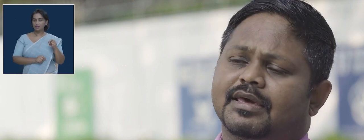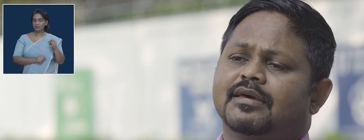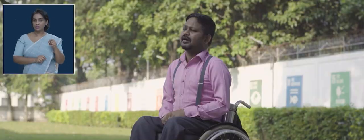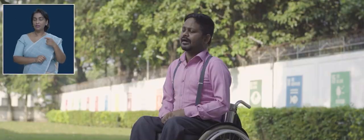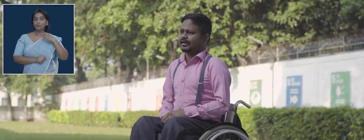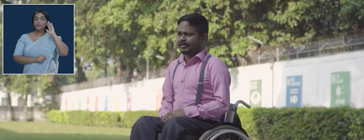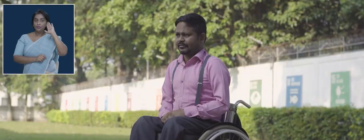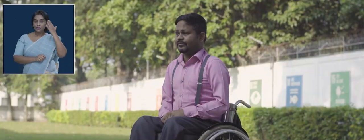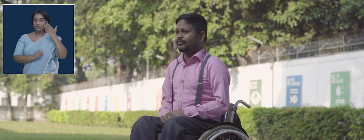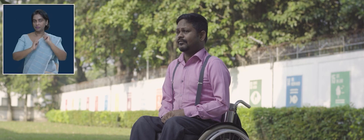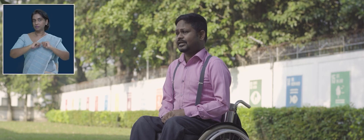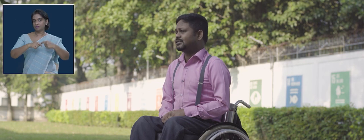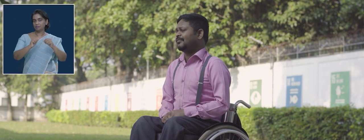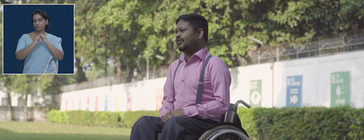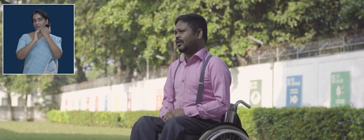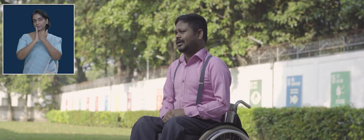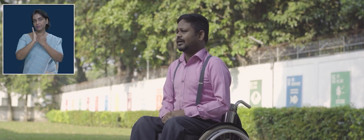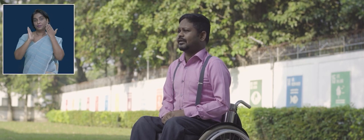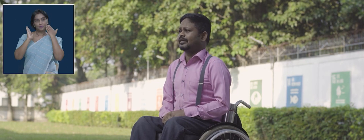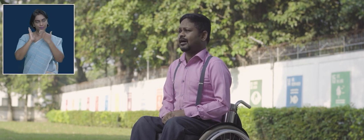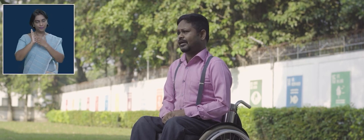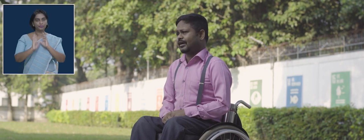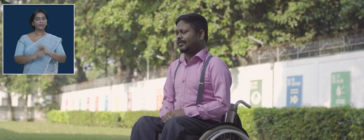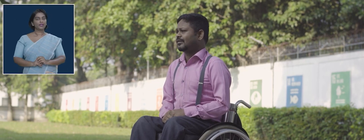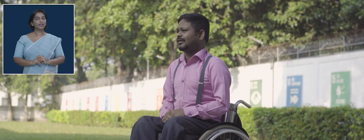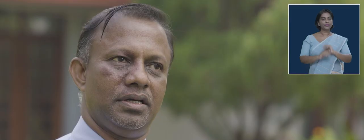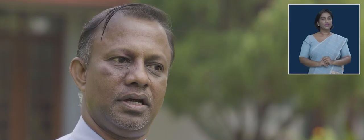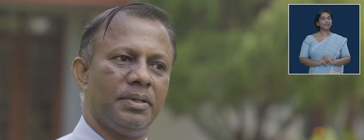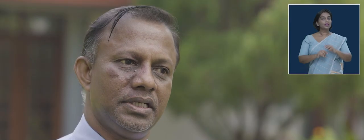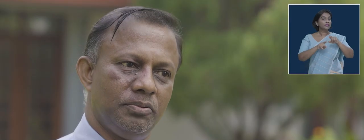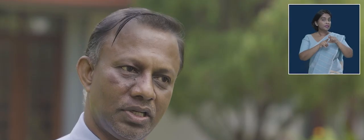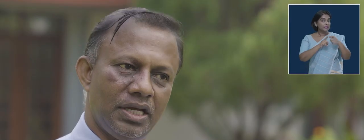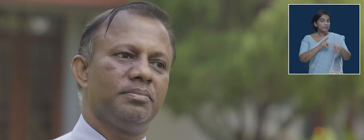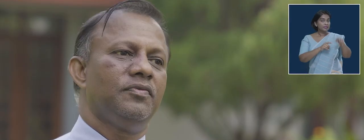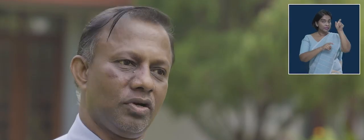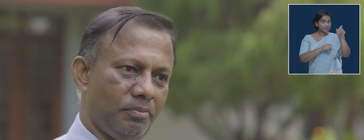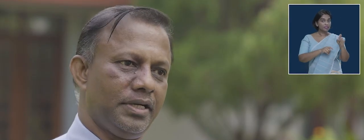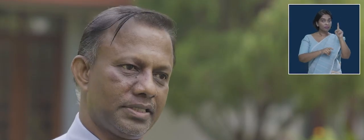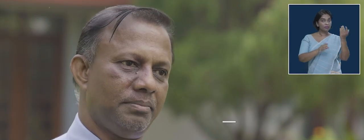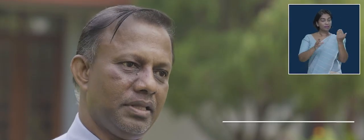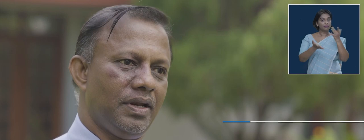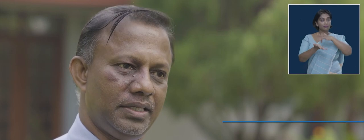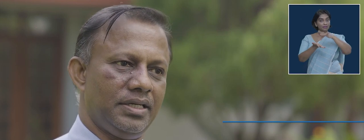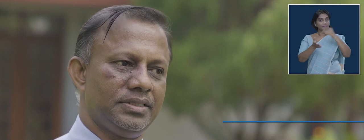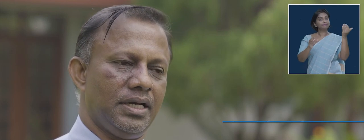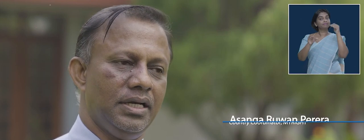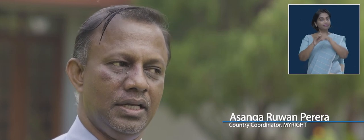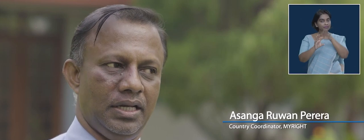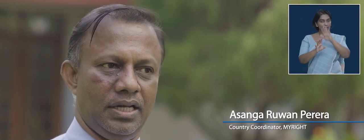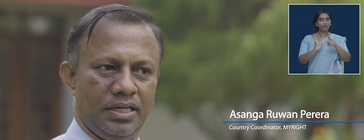to do very speciality, What on the on this issue? have to the focal points.